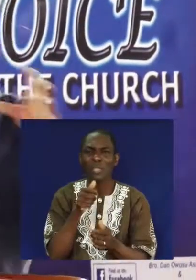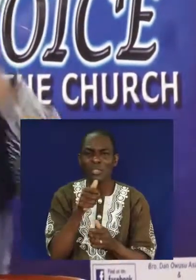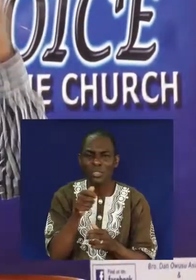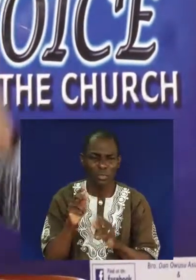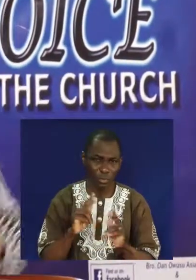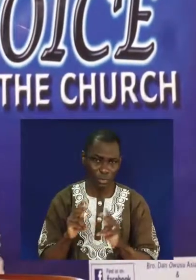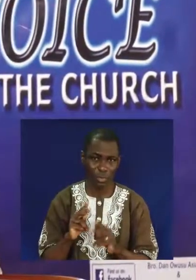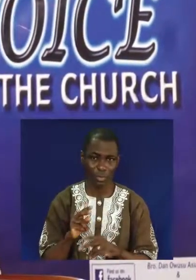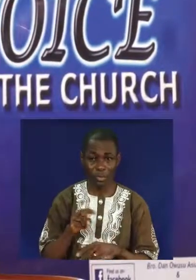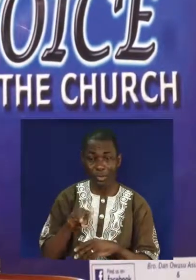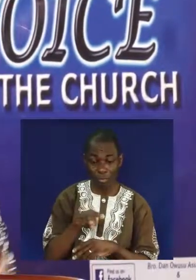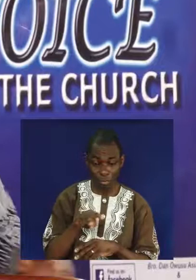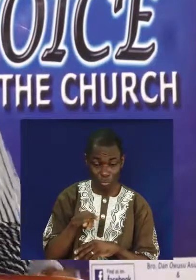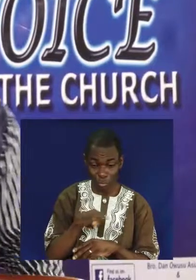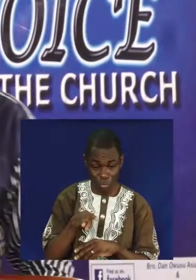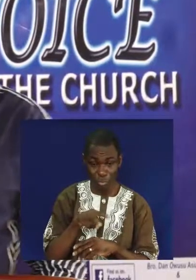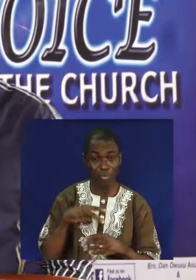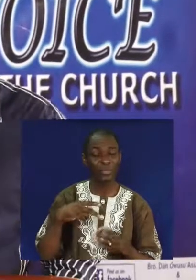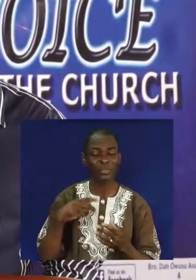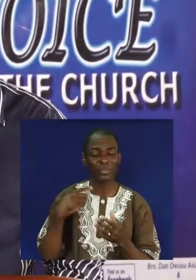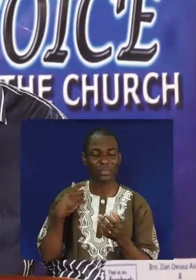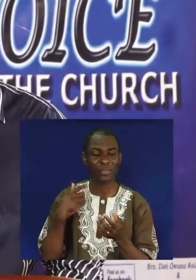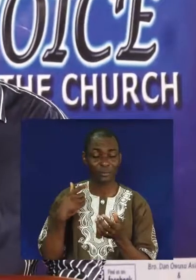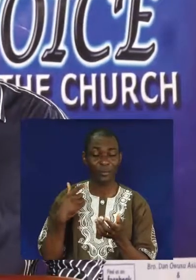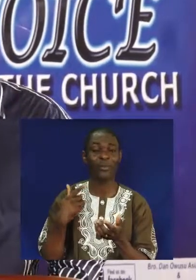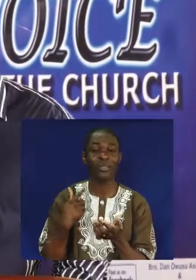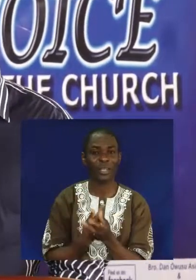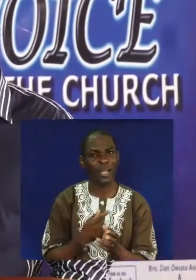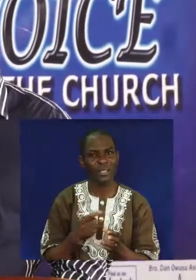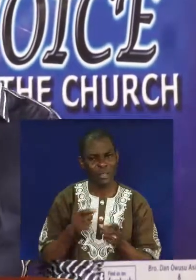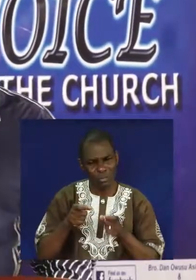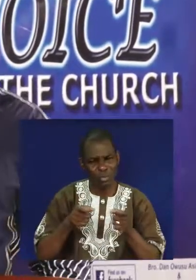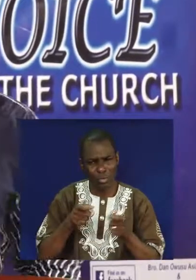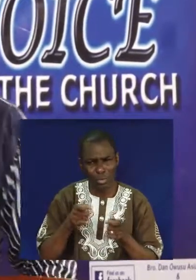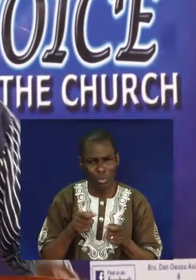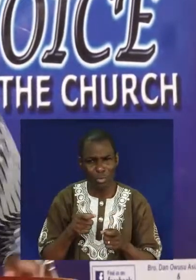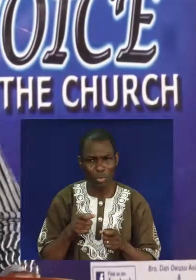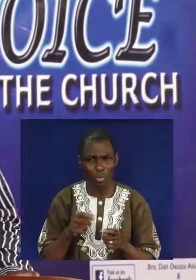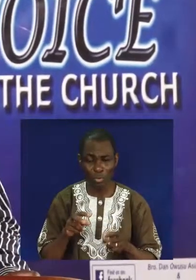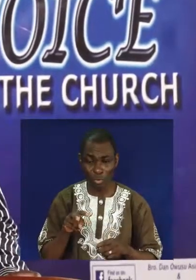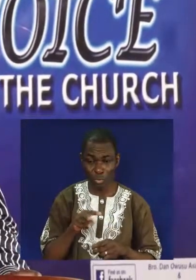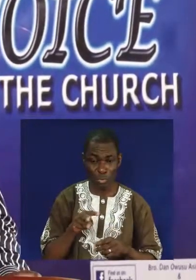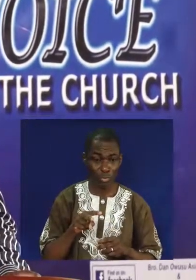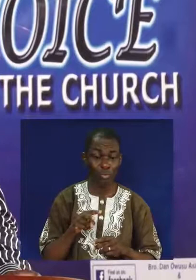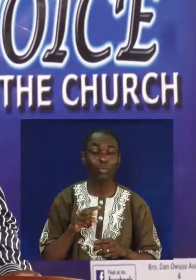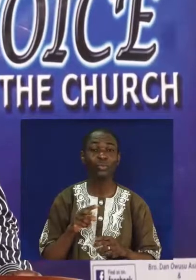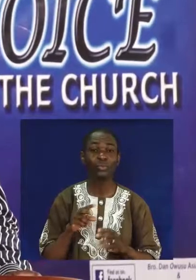wo de na eso. Sa argument yi en ye hia. Ghana en deserve better. That you